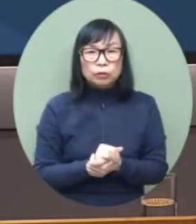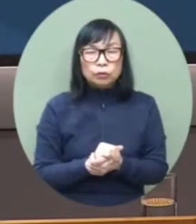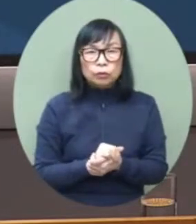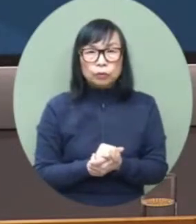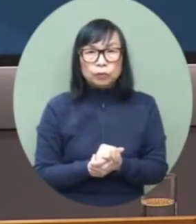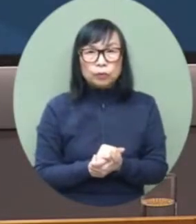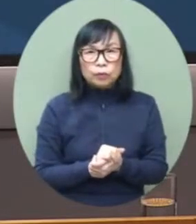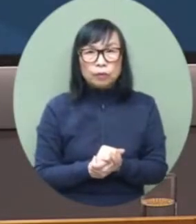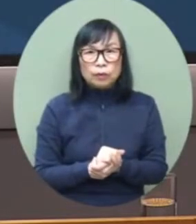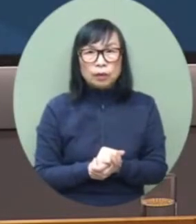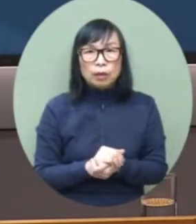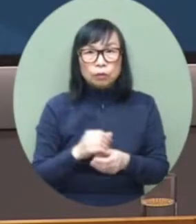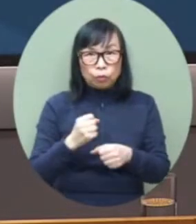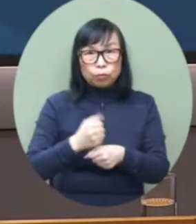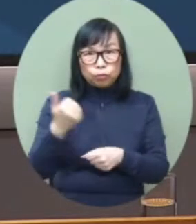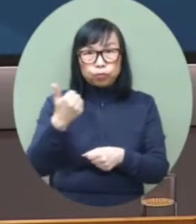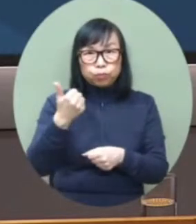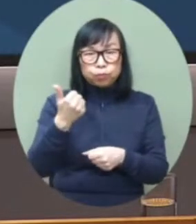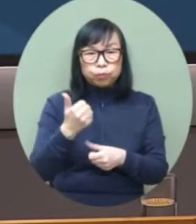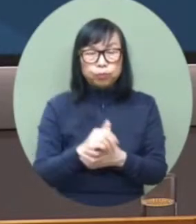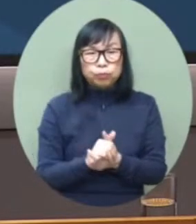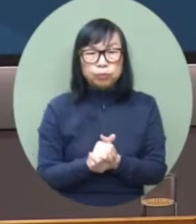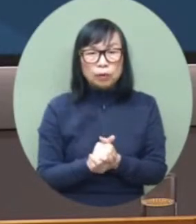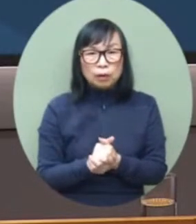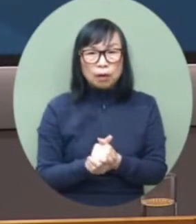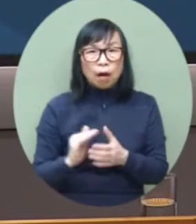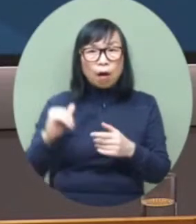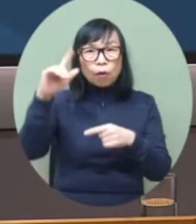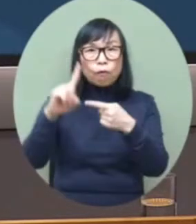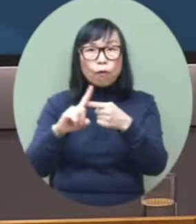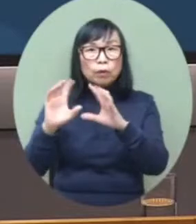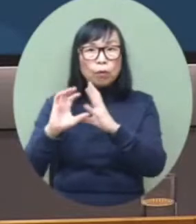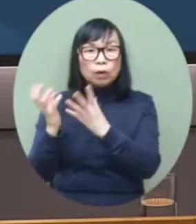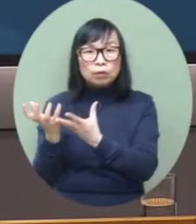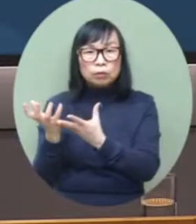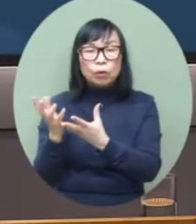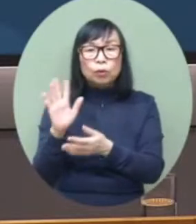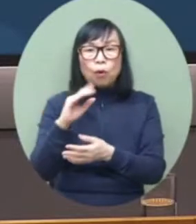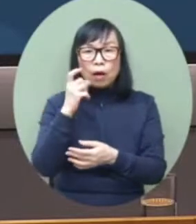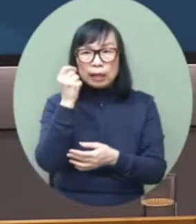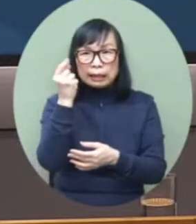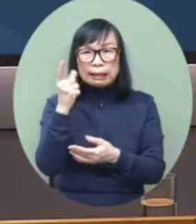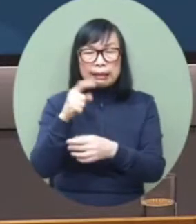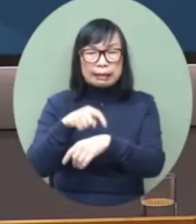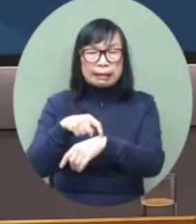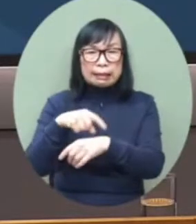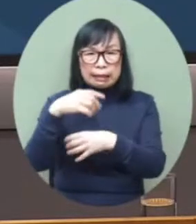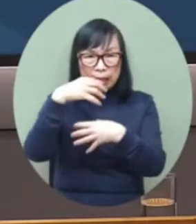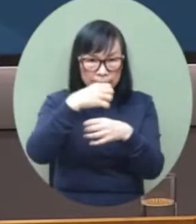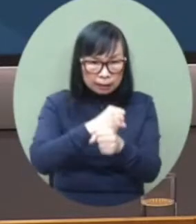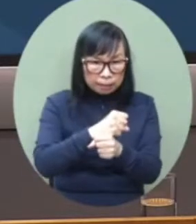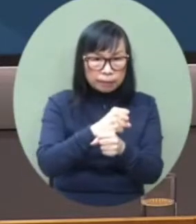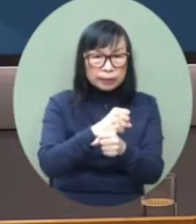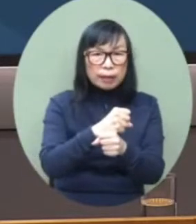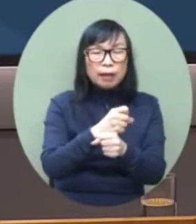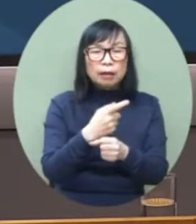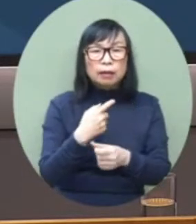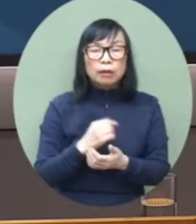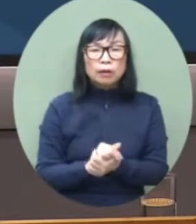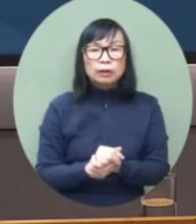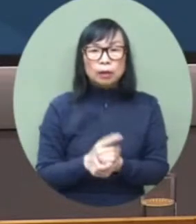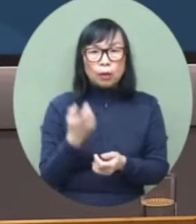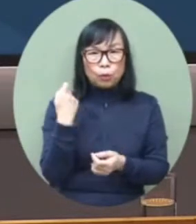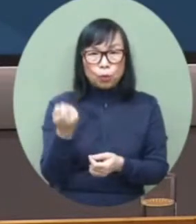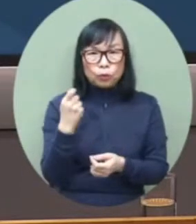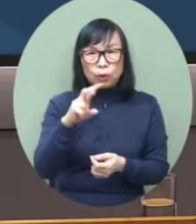So the efficacy has been positive because a high-risk group, if they are given a specified